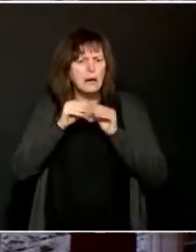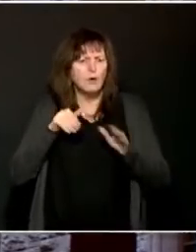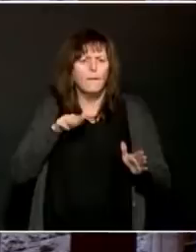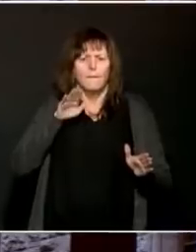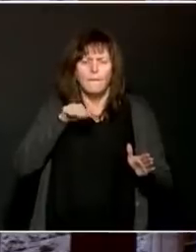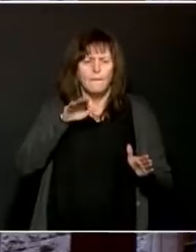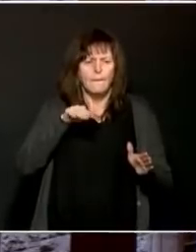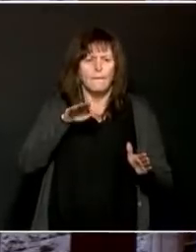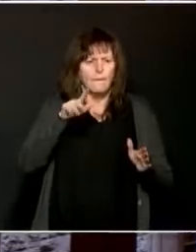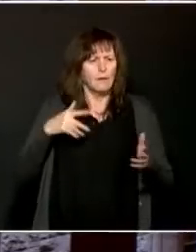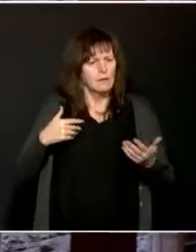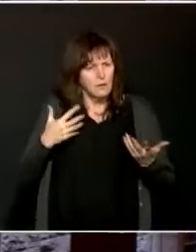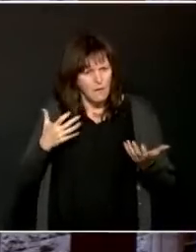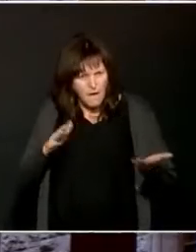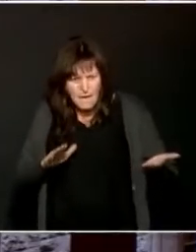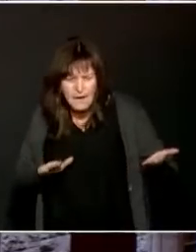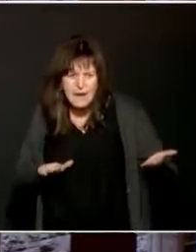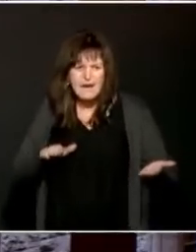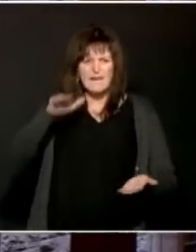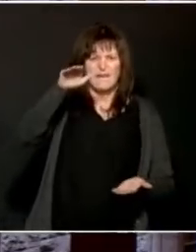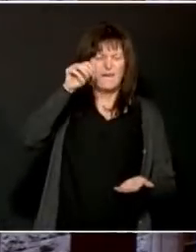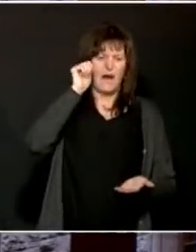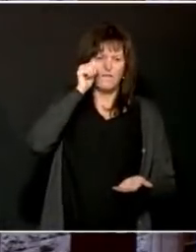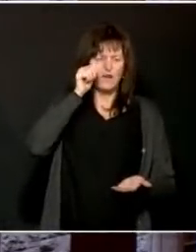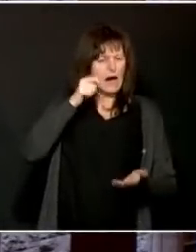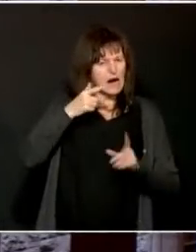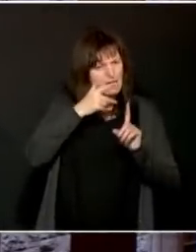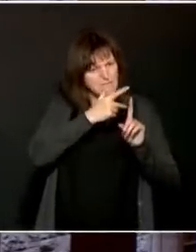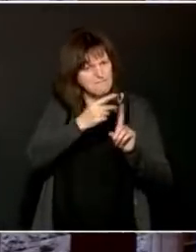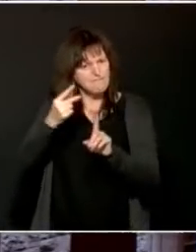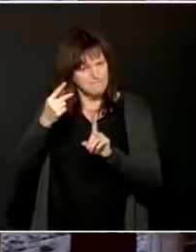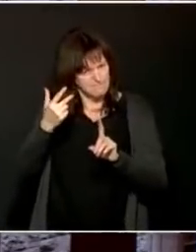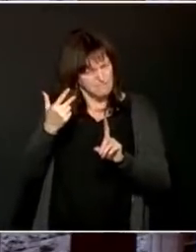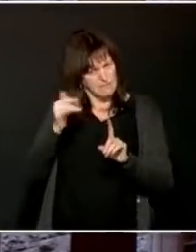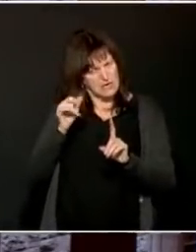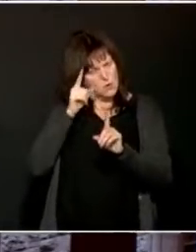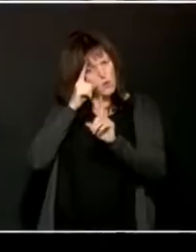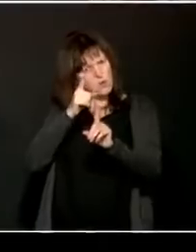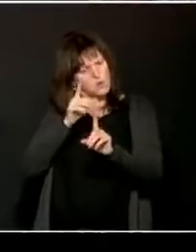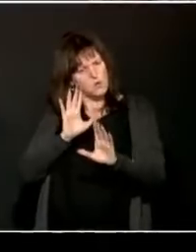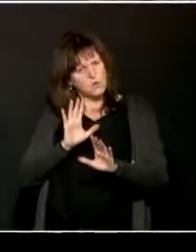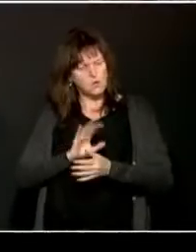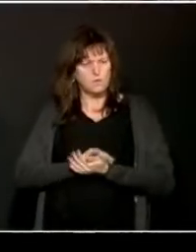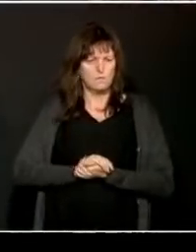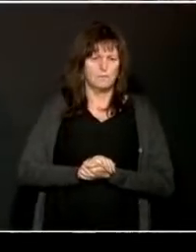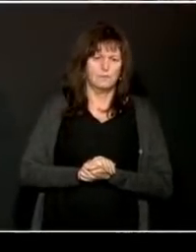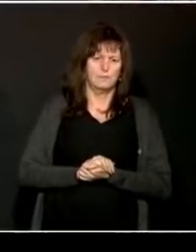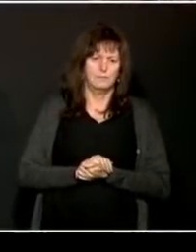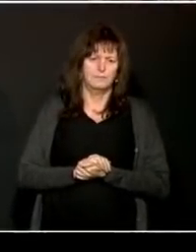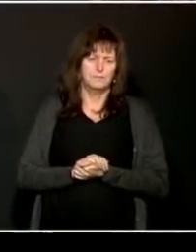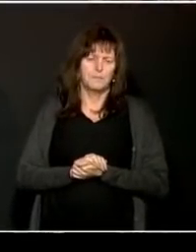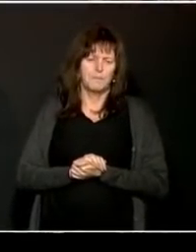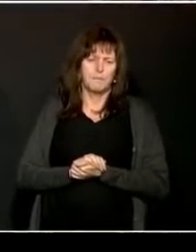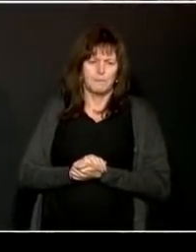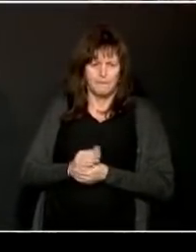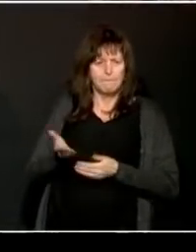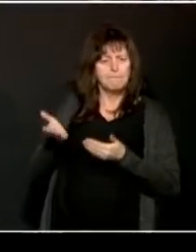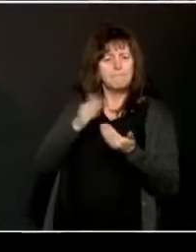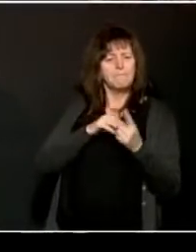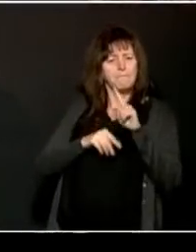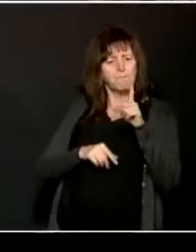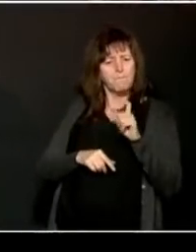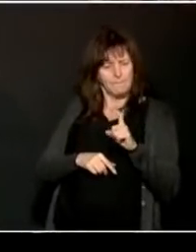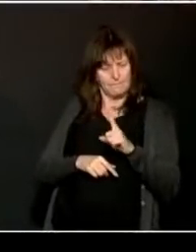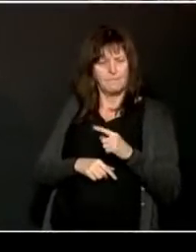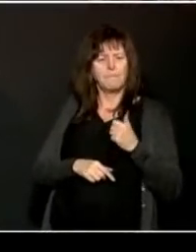question, unless someone else joins the queue. From Holly Mackenzie-Sutter at the Canadian Press. Please go ahead.